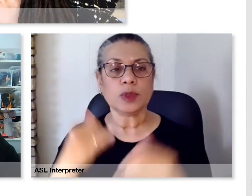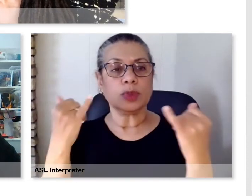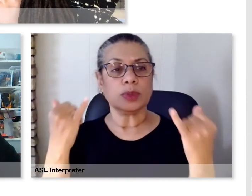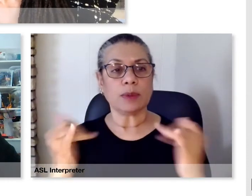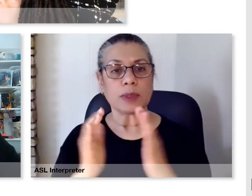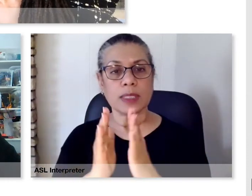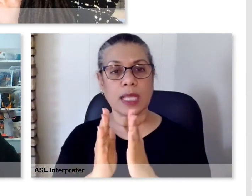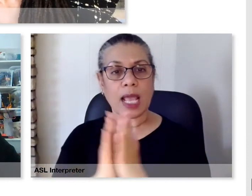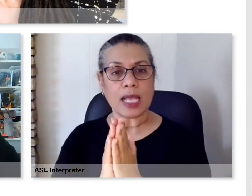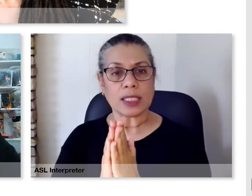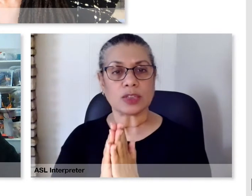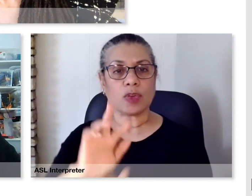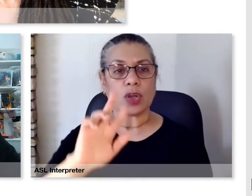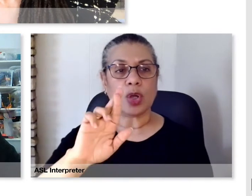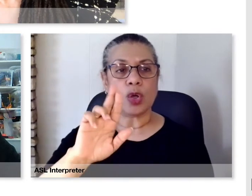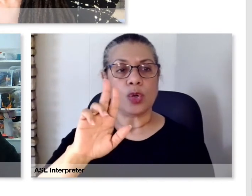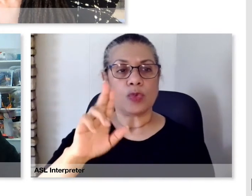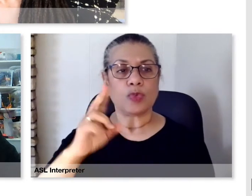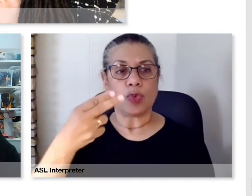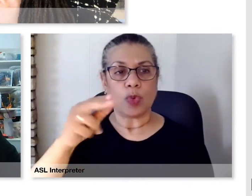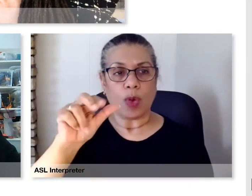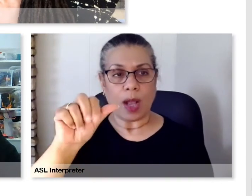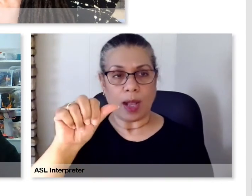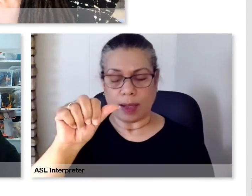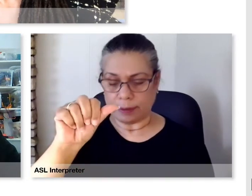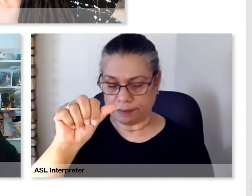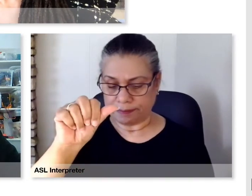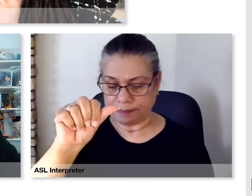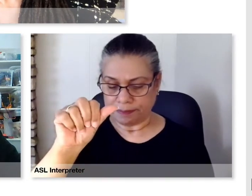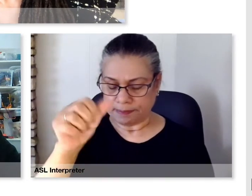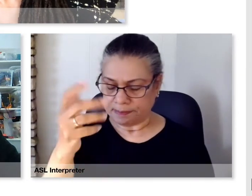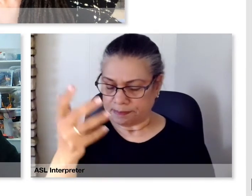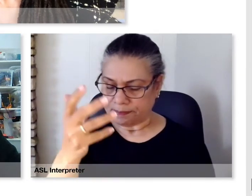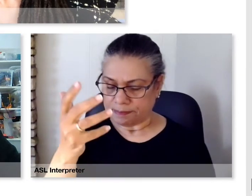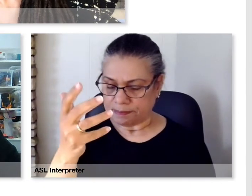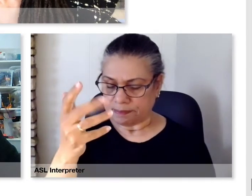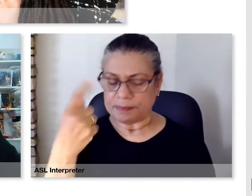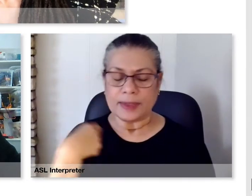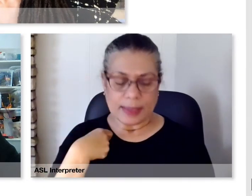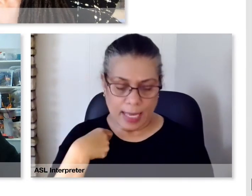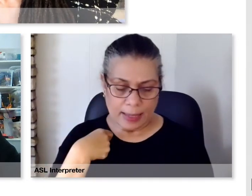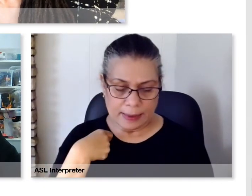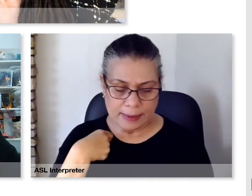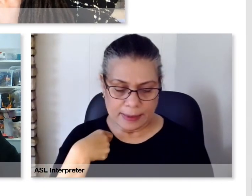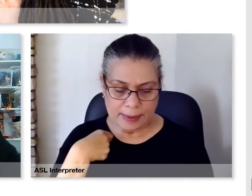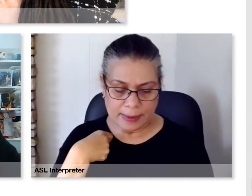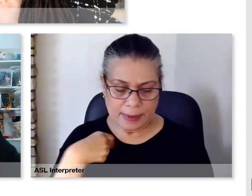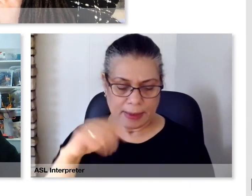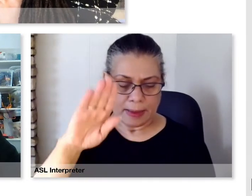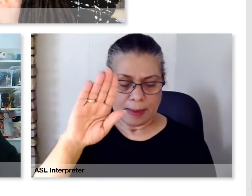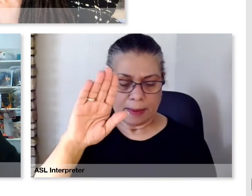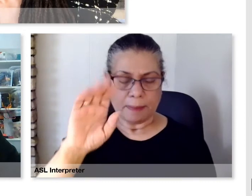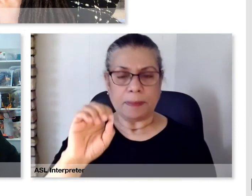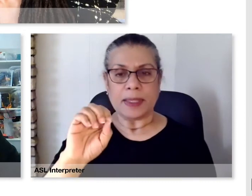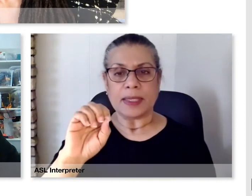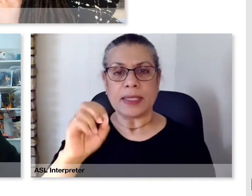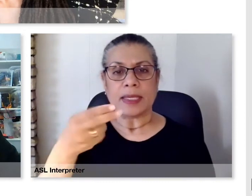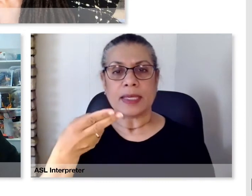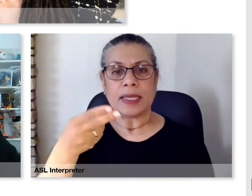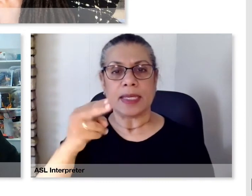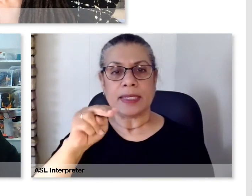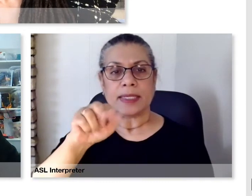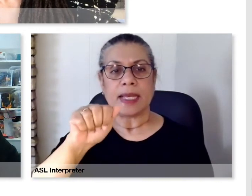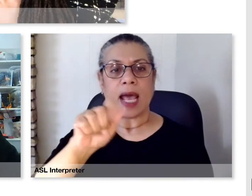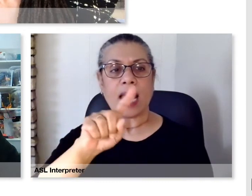Ruha, I think it was sparked by something that that Binaz said, but I think that